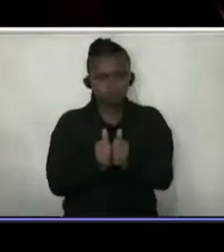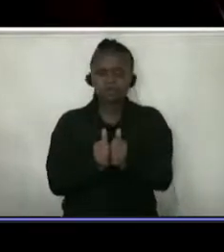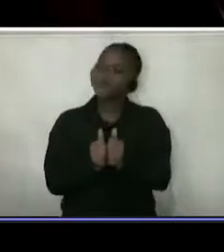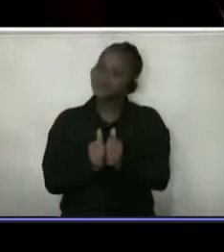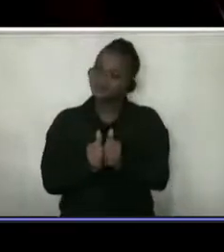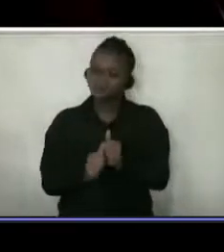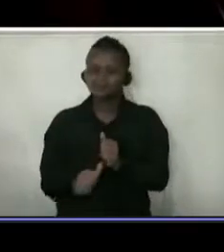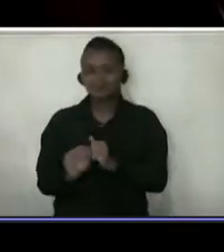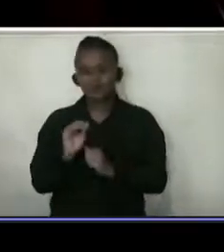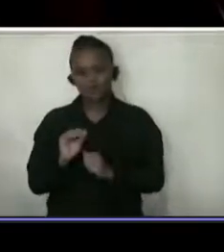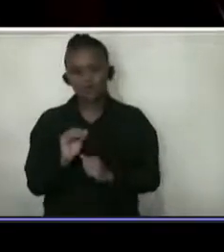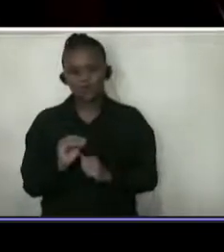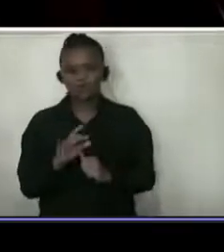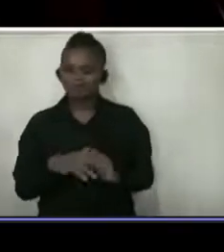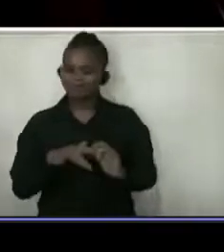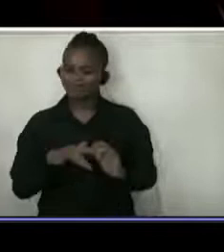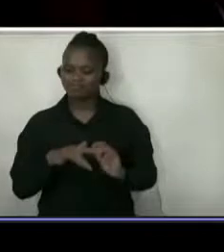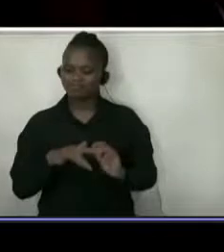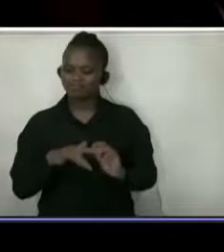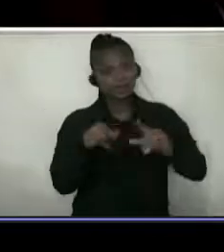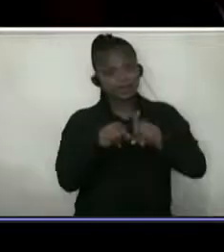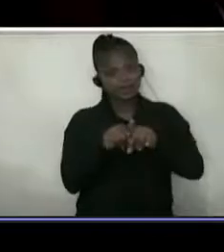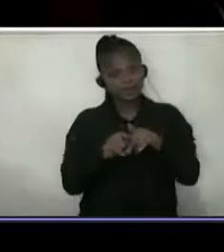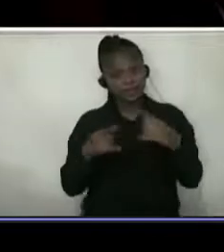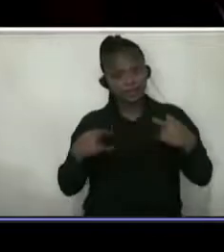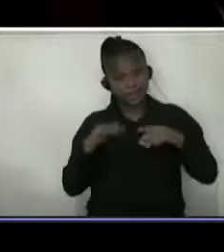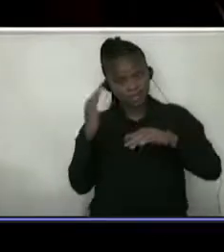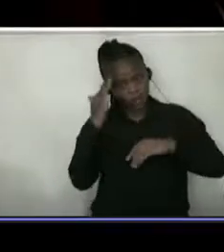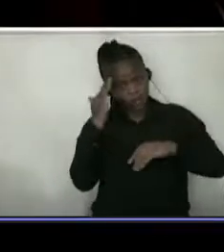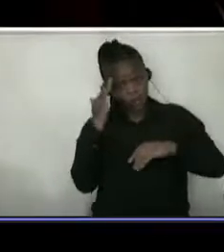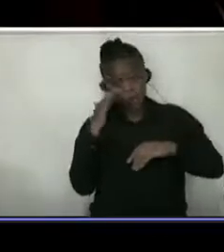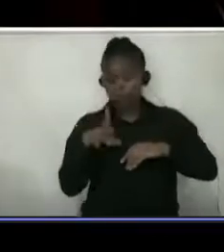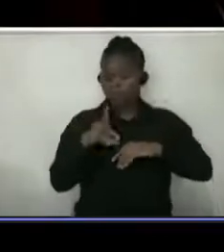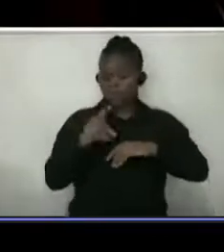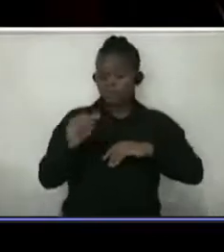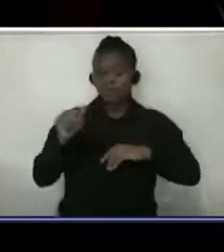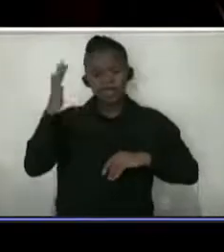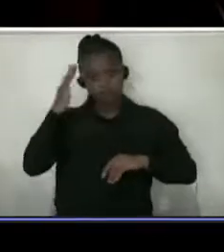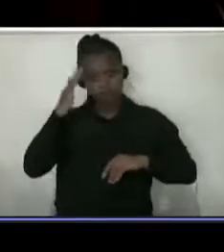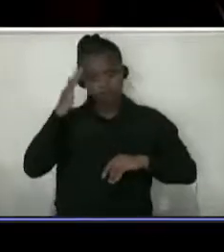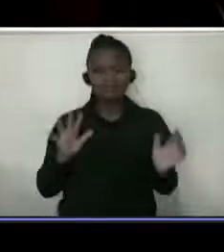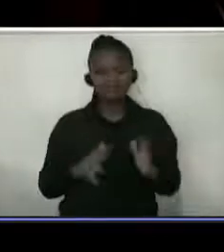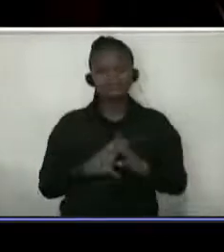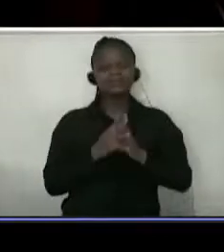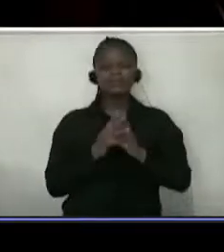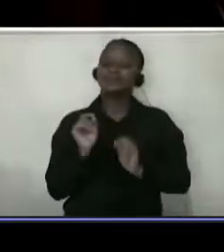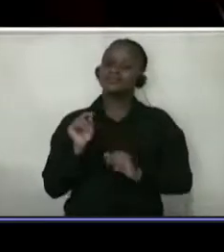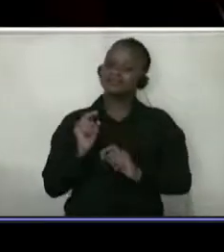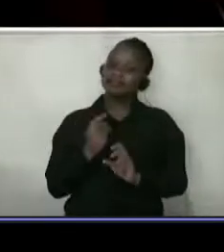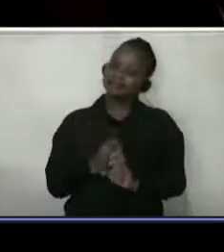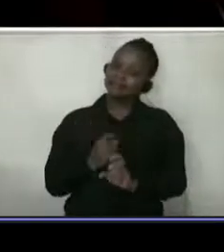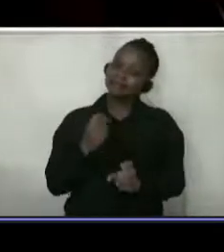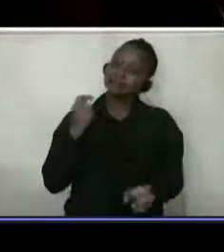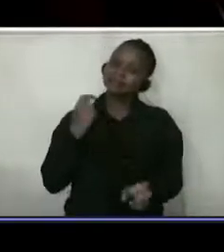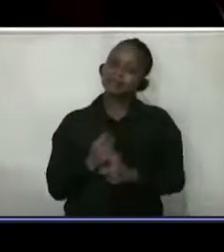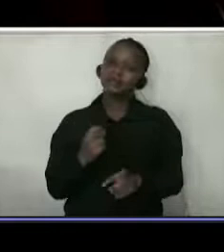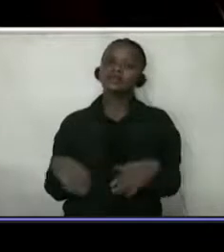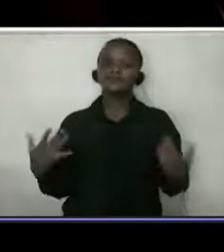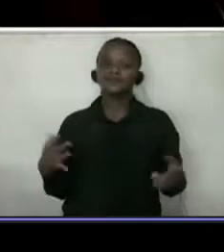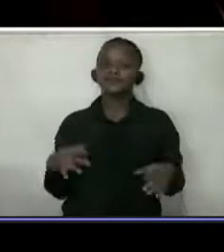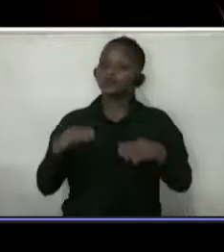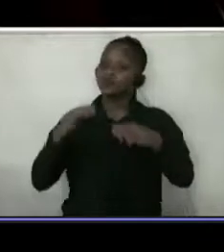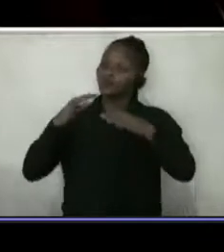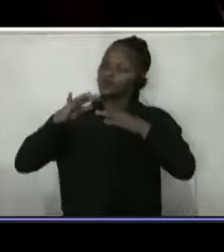are hard. And I am a firm believer in coalition governments. In most of the world's most successful